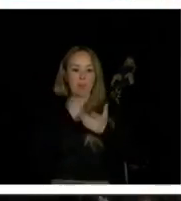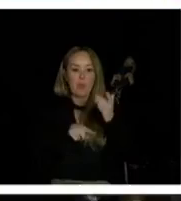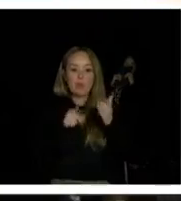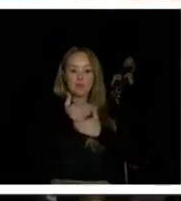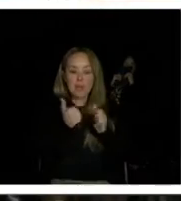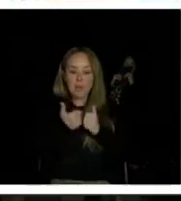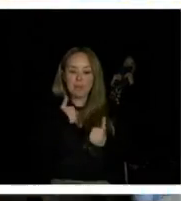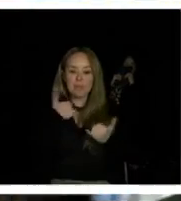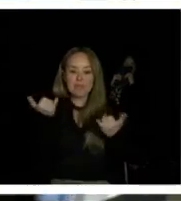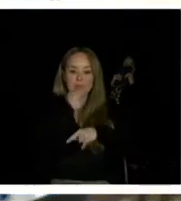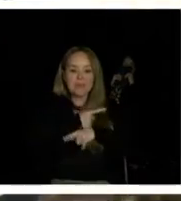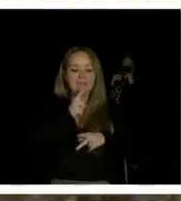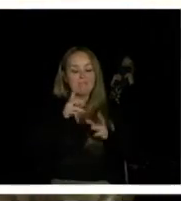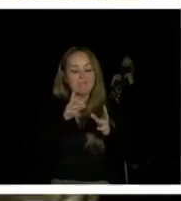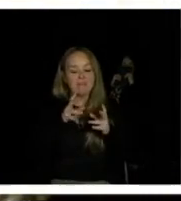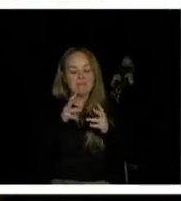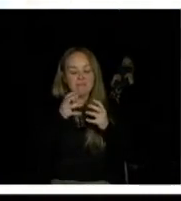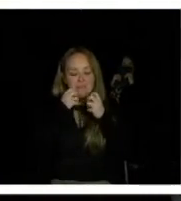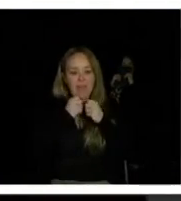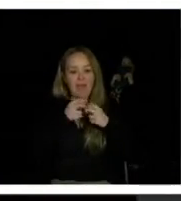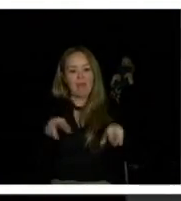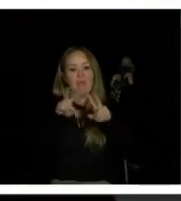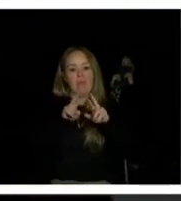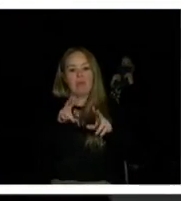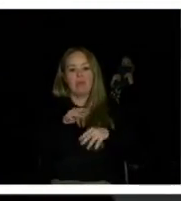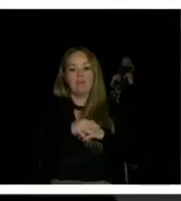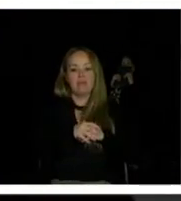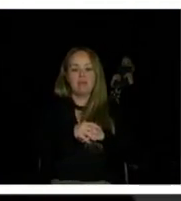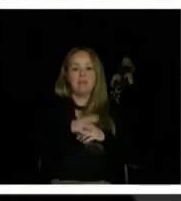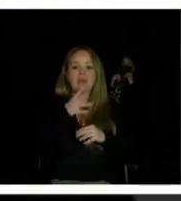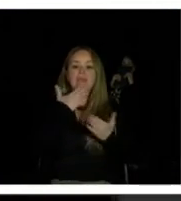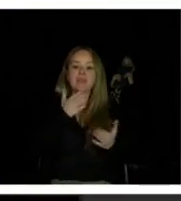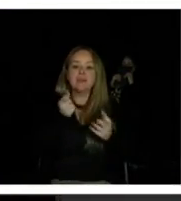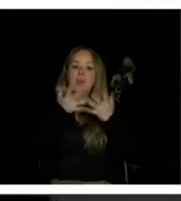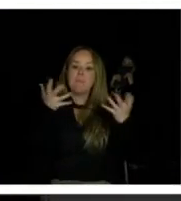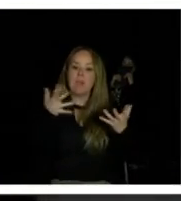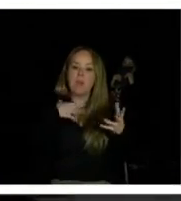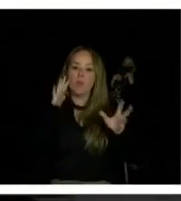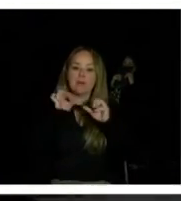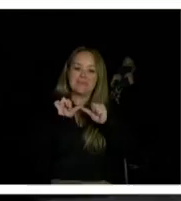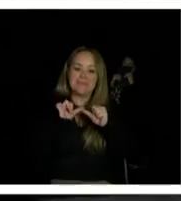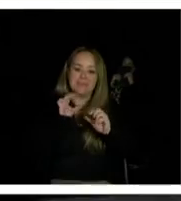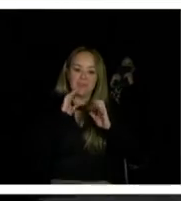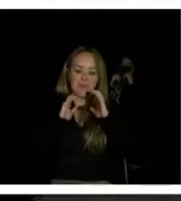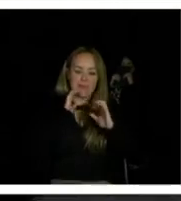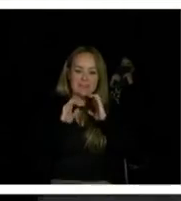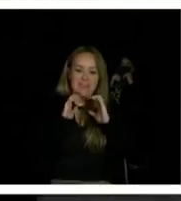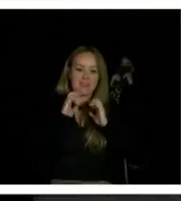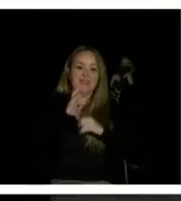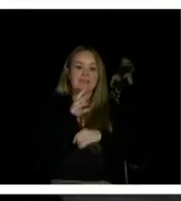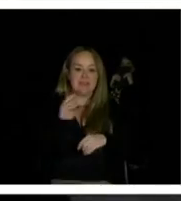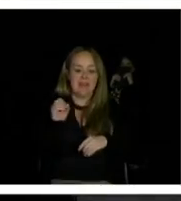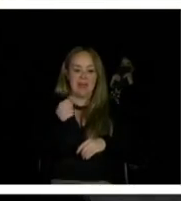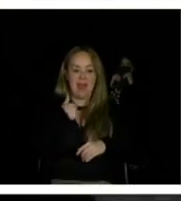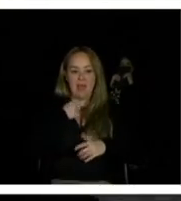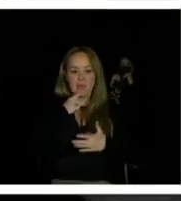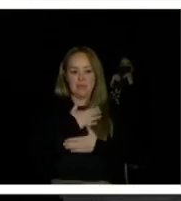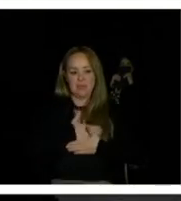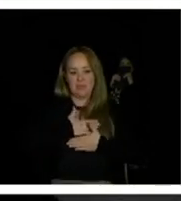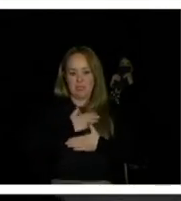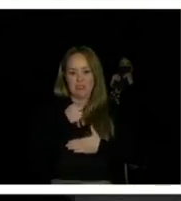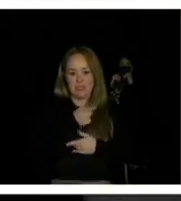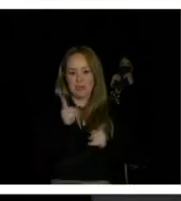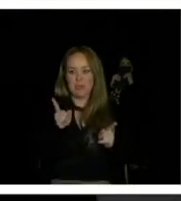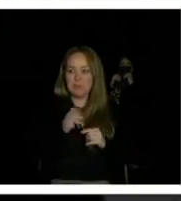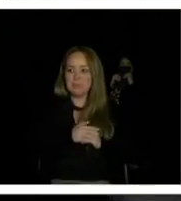today is very valuable information. So again, thank you so much. We'll continue the conversation, and I appreciate you.